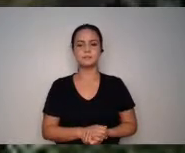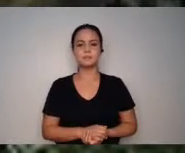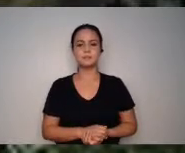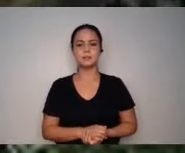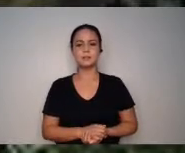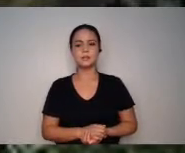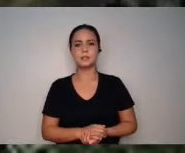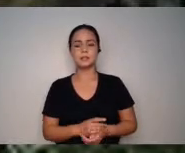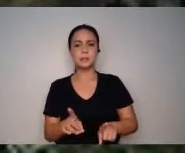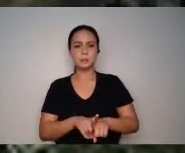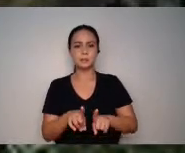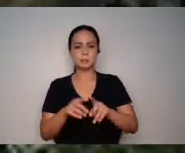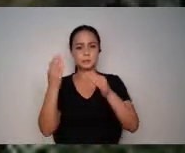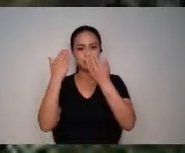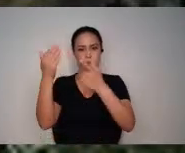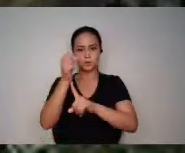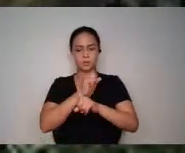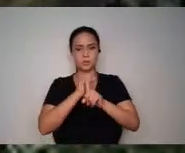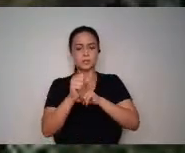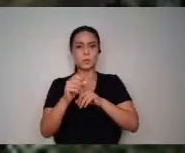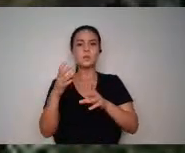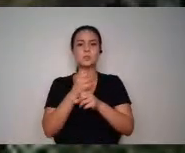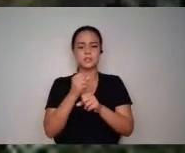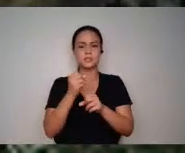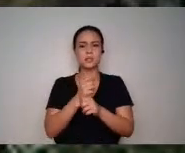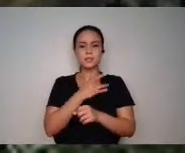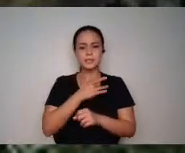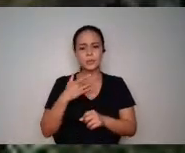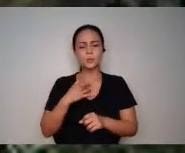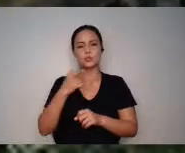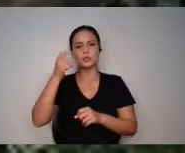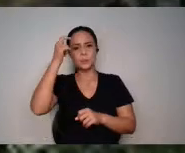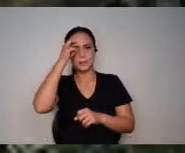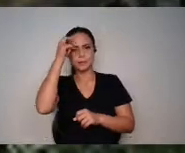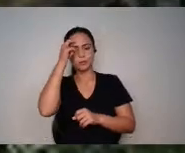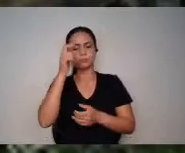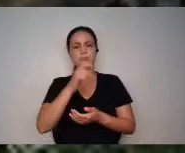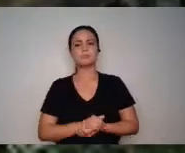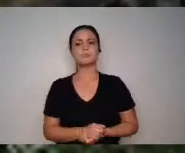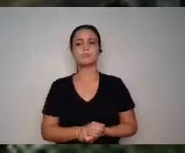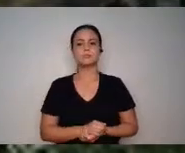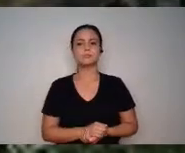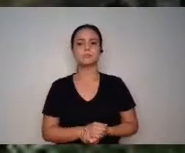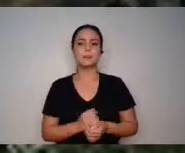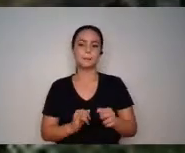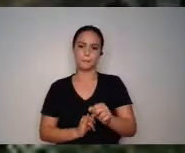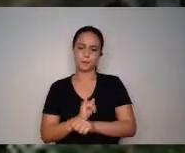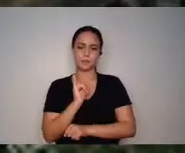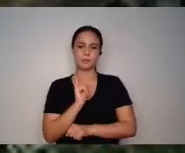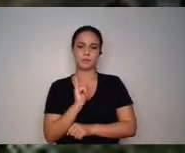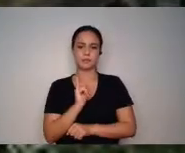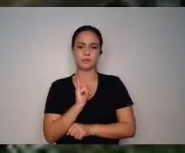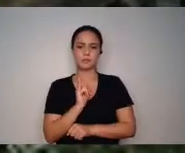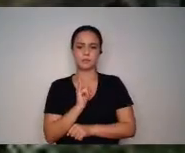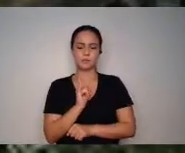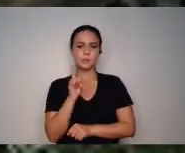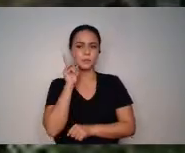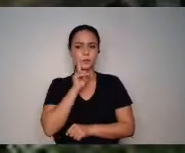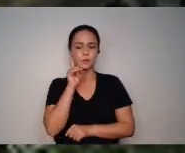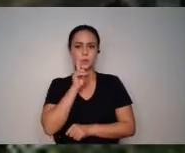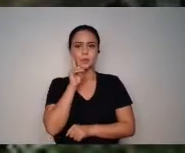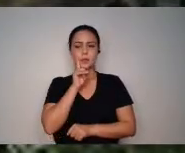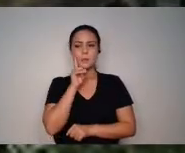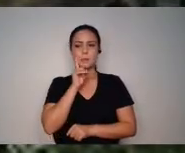labor organization and psychosocial stressing factors and health results, mental